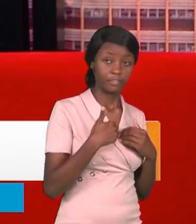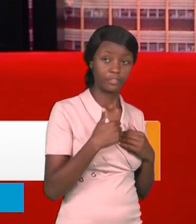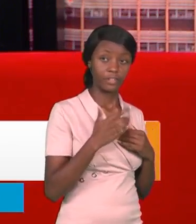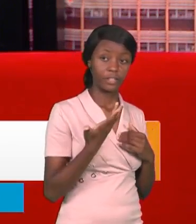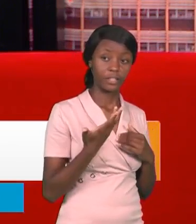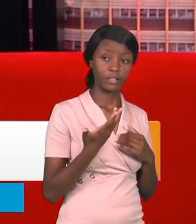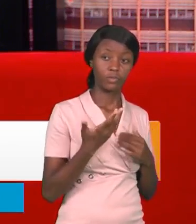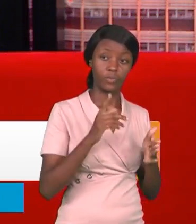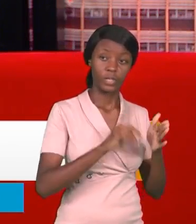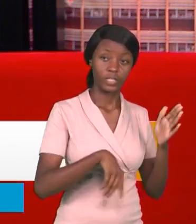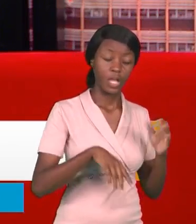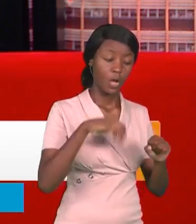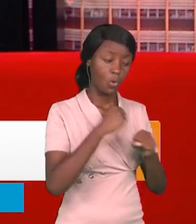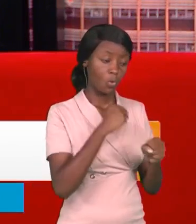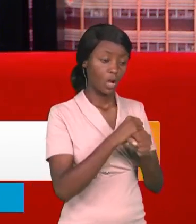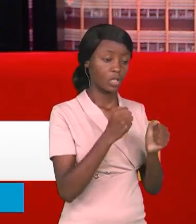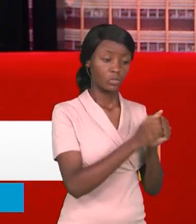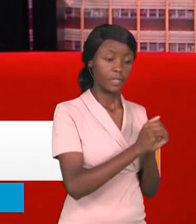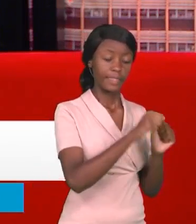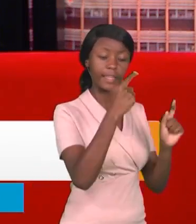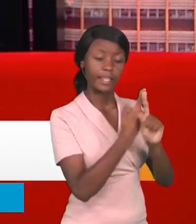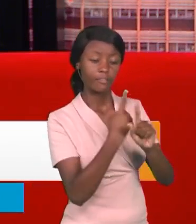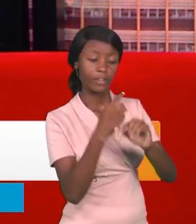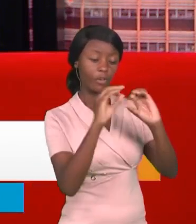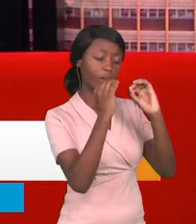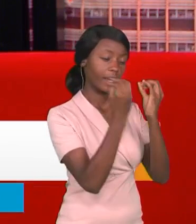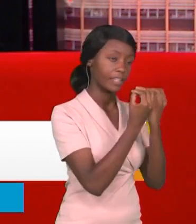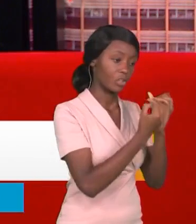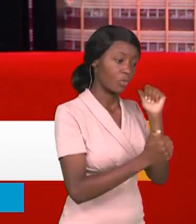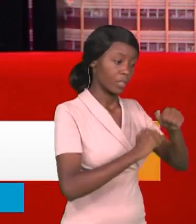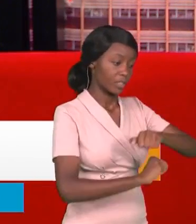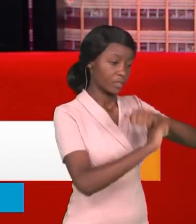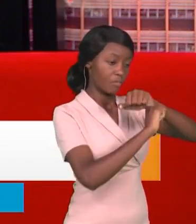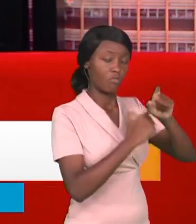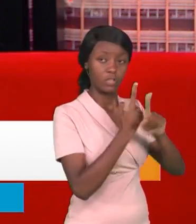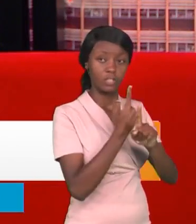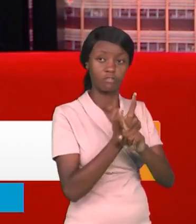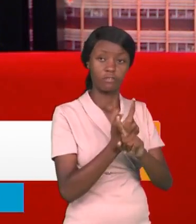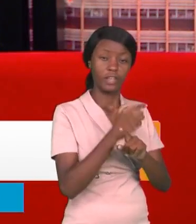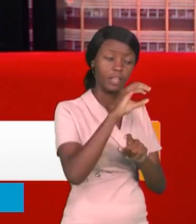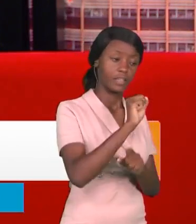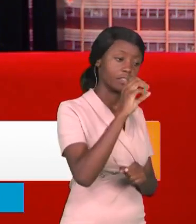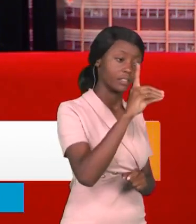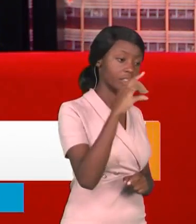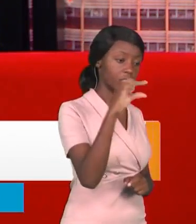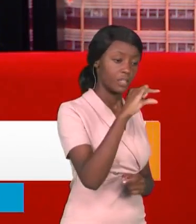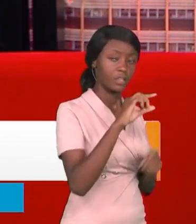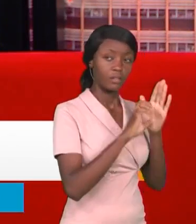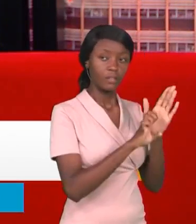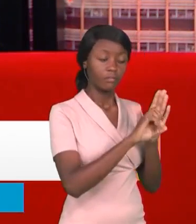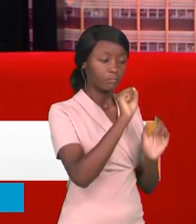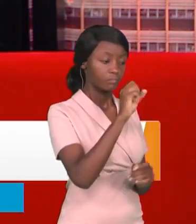we work with a number of organizations which support various SDGs, like